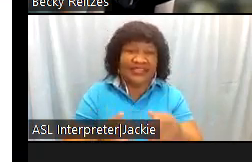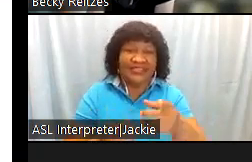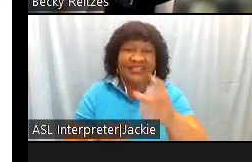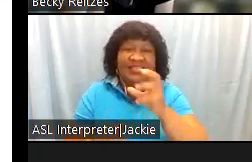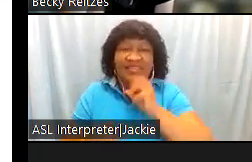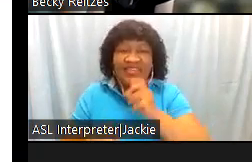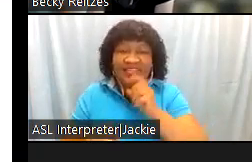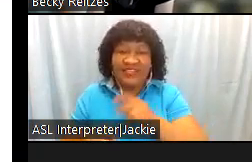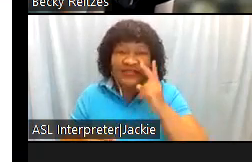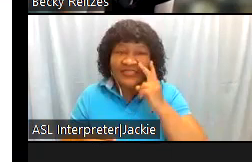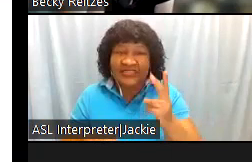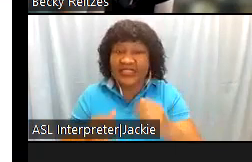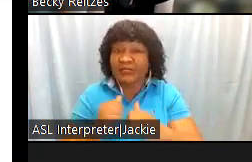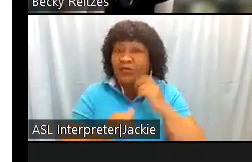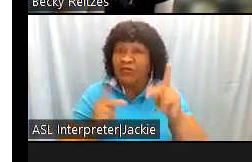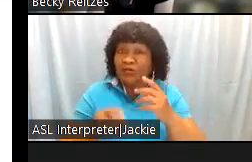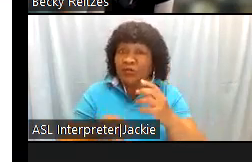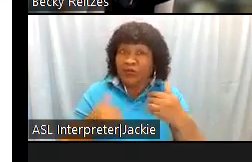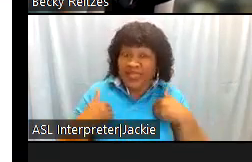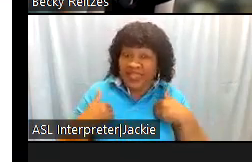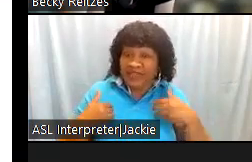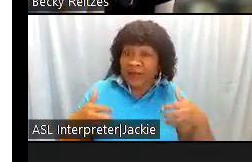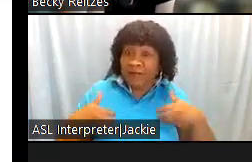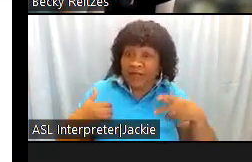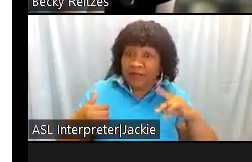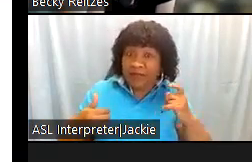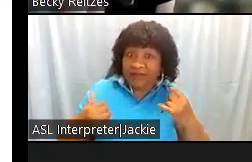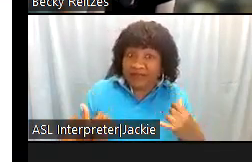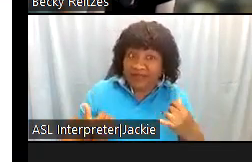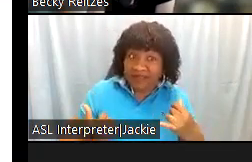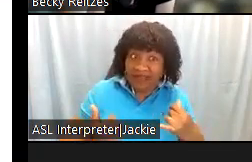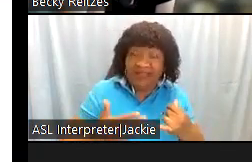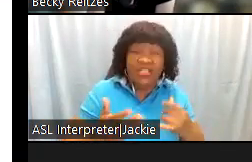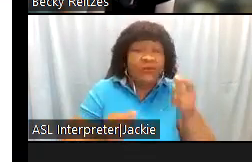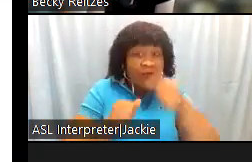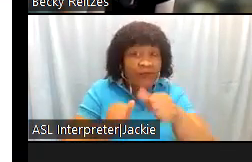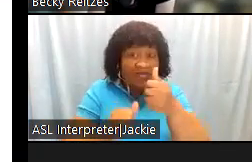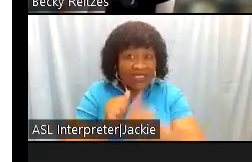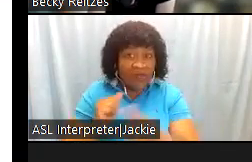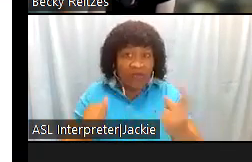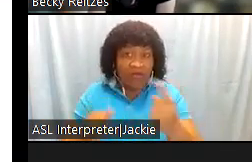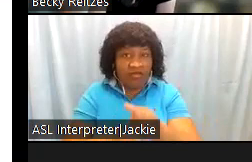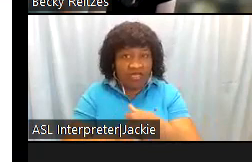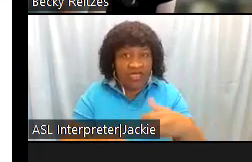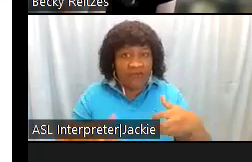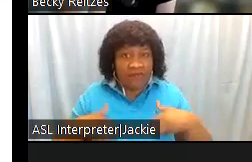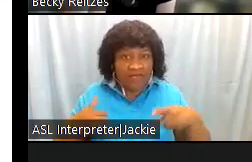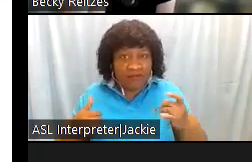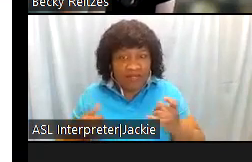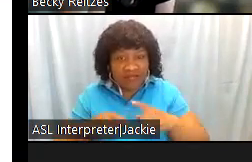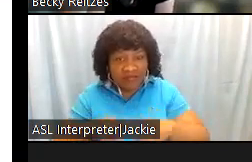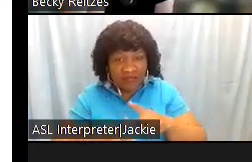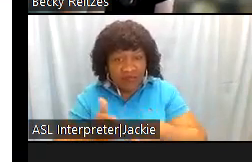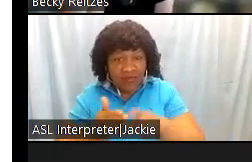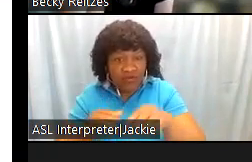you can see is most people who get currently, so again, anybody can get monkeypox. It's based on the behaviors that they're doing, and they're